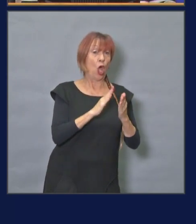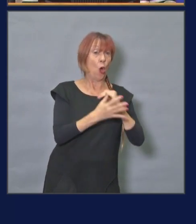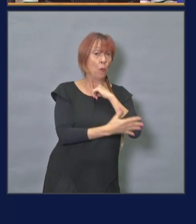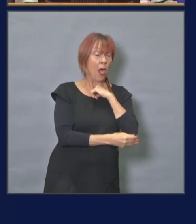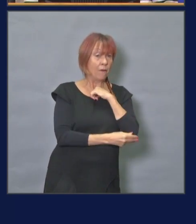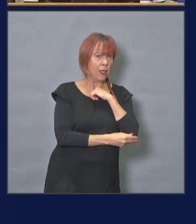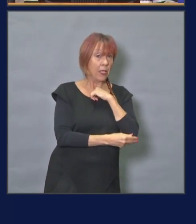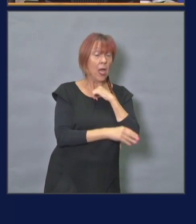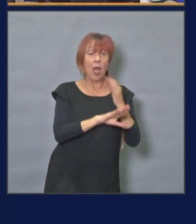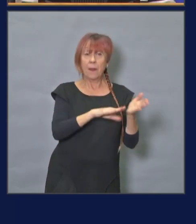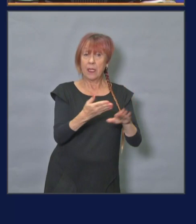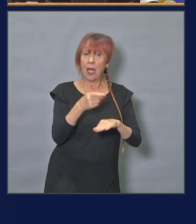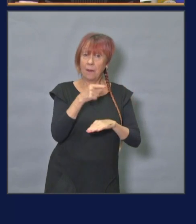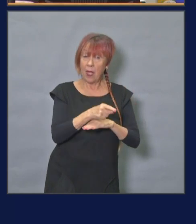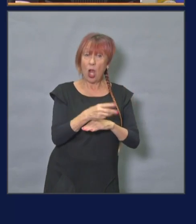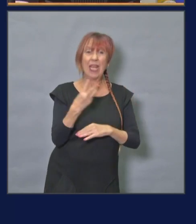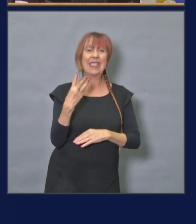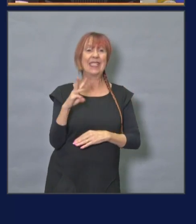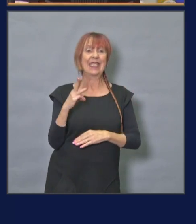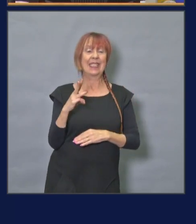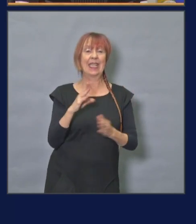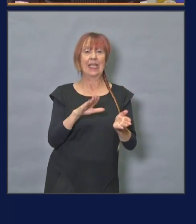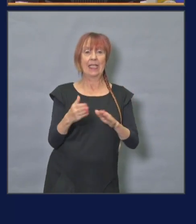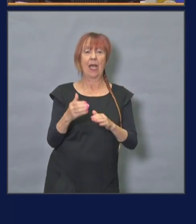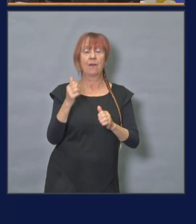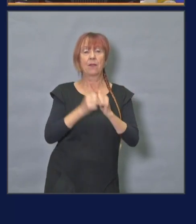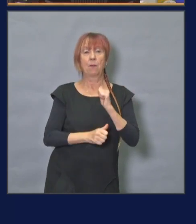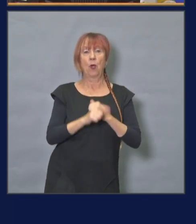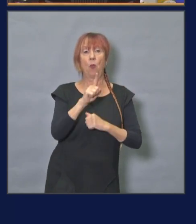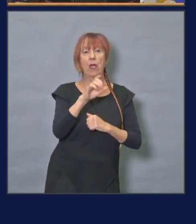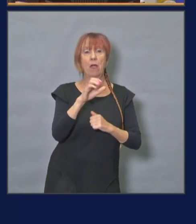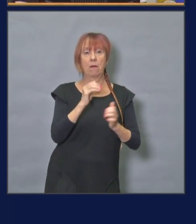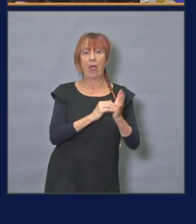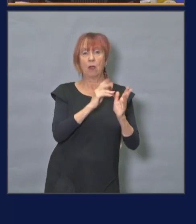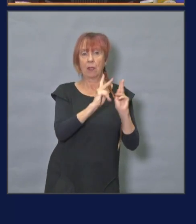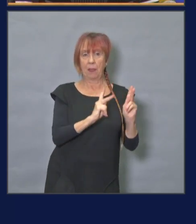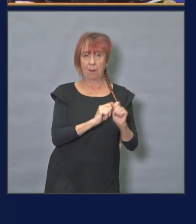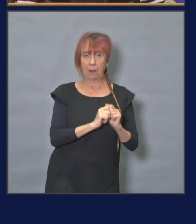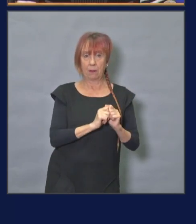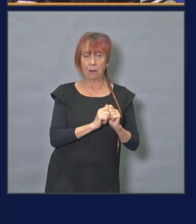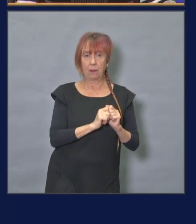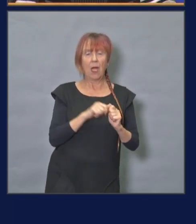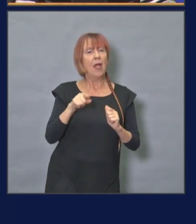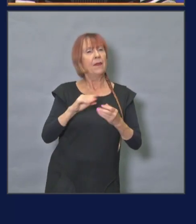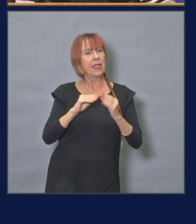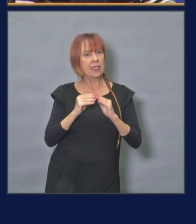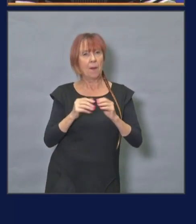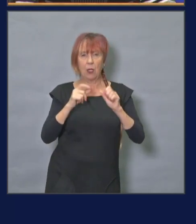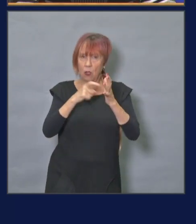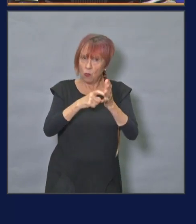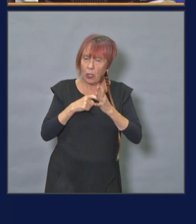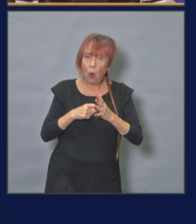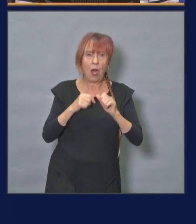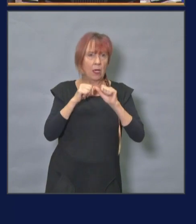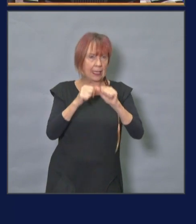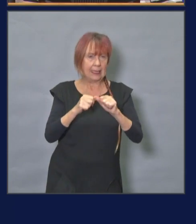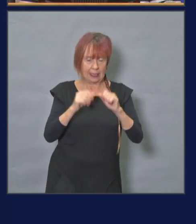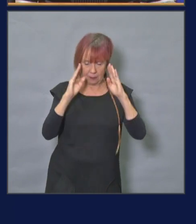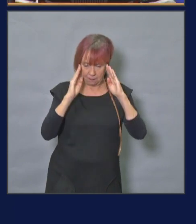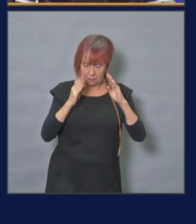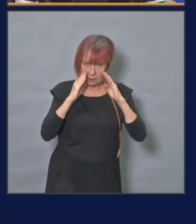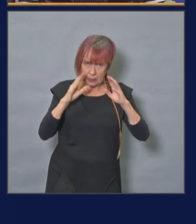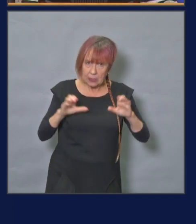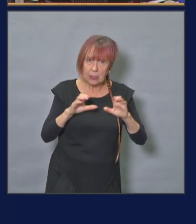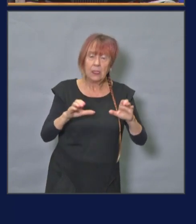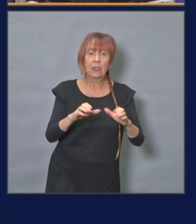levels, where the death rate is 16 deaths per 100,000 people. These numbers require continued action, and as I